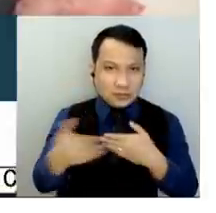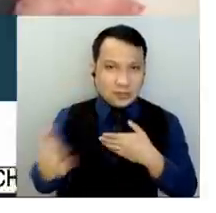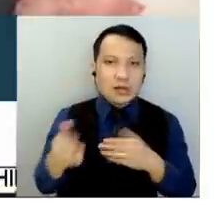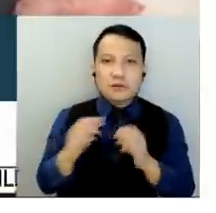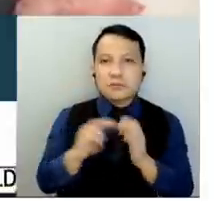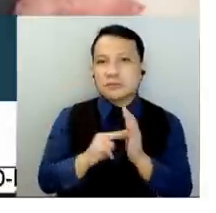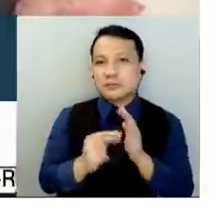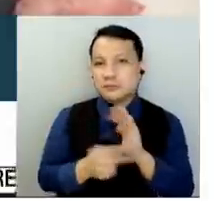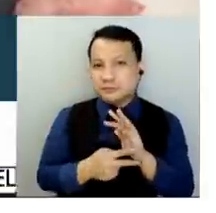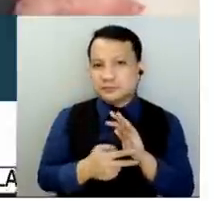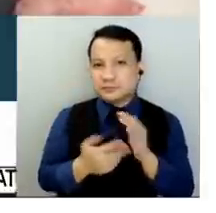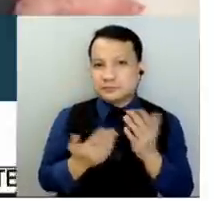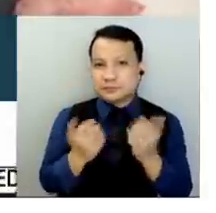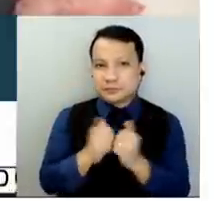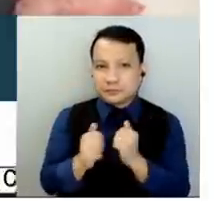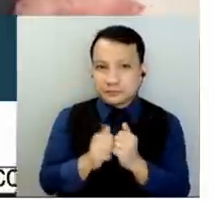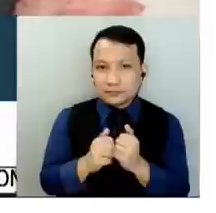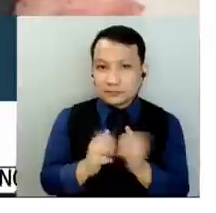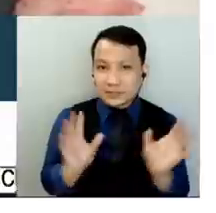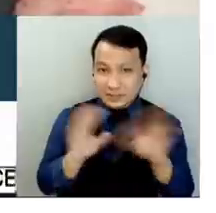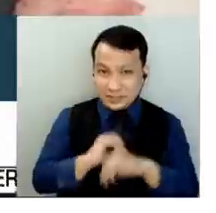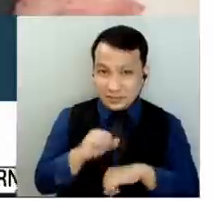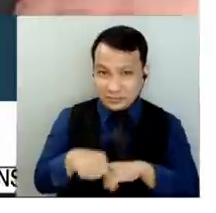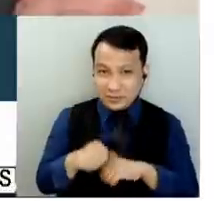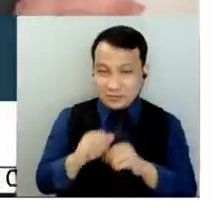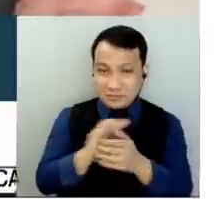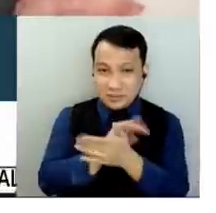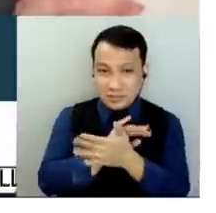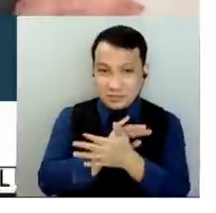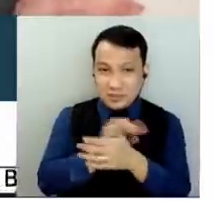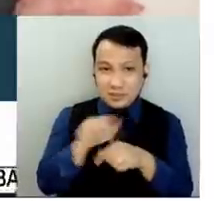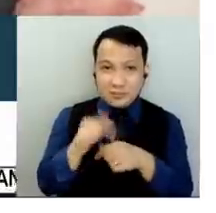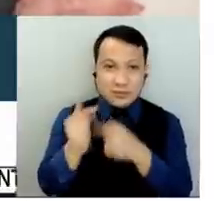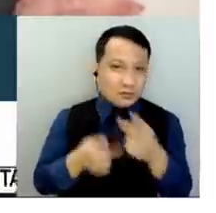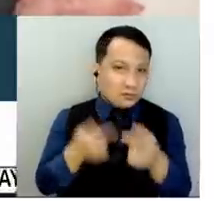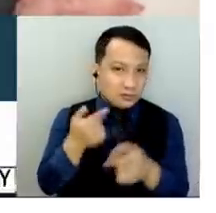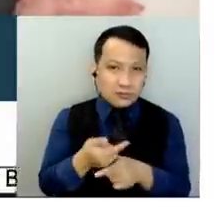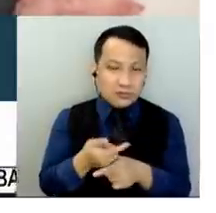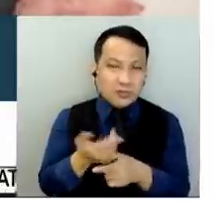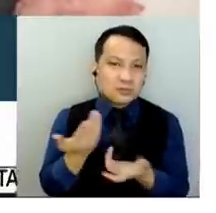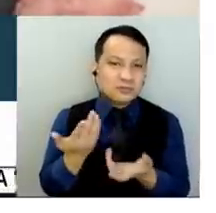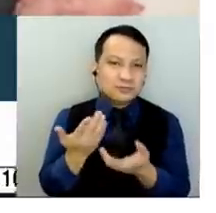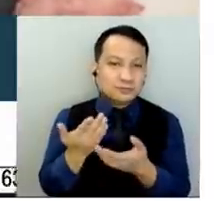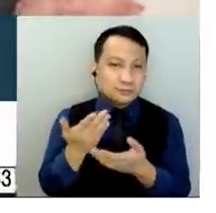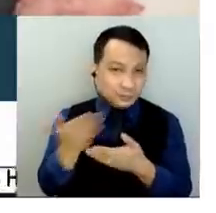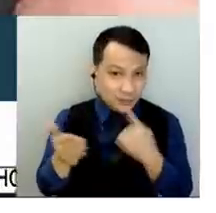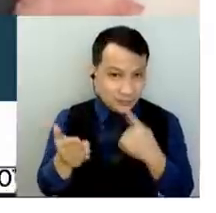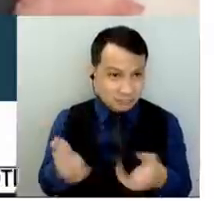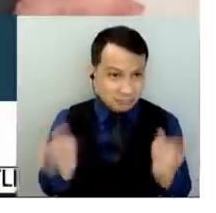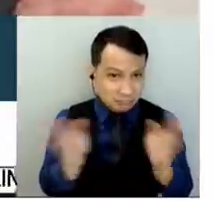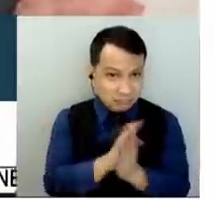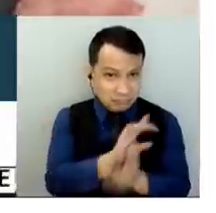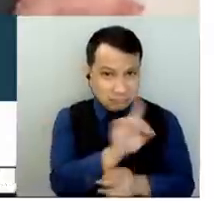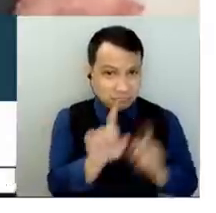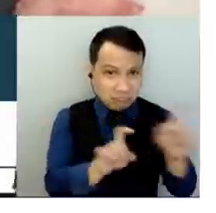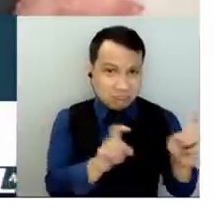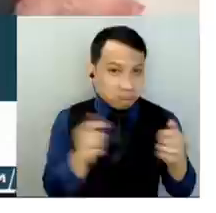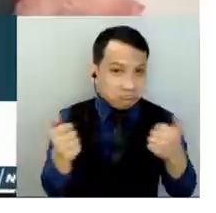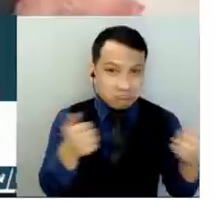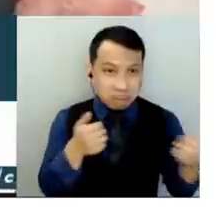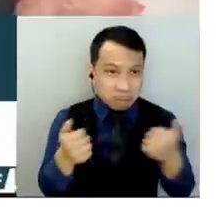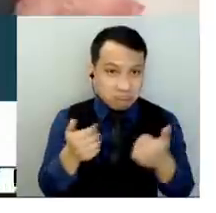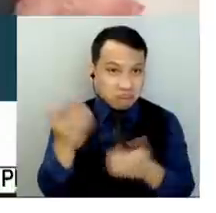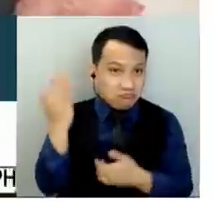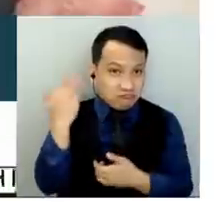means after the pandemic ends in the global labor market, are we going to be as competitive as we were